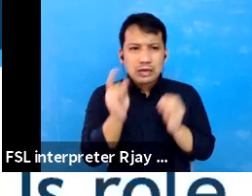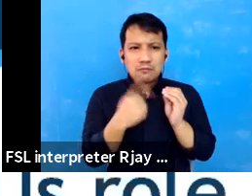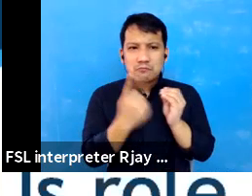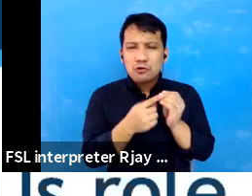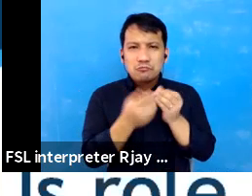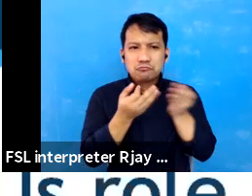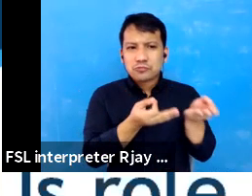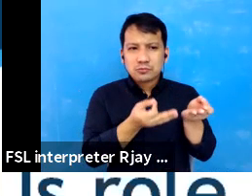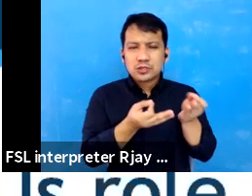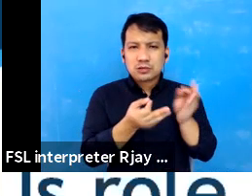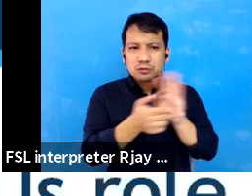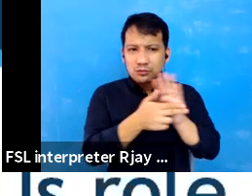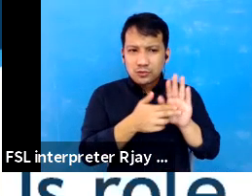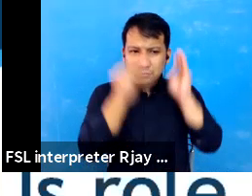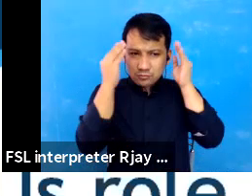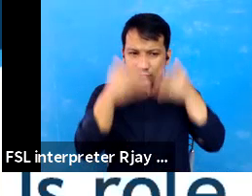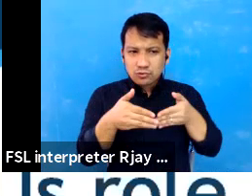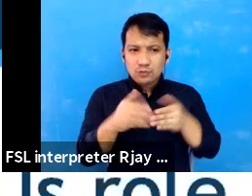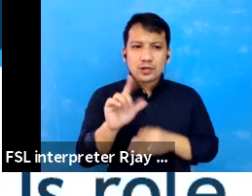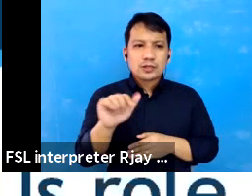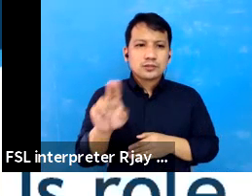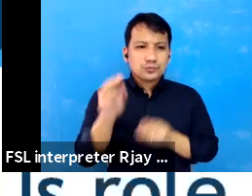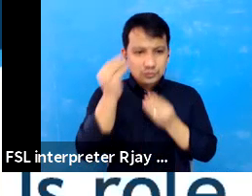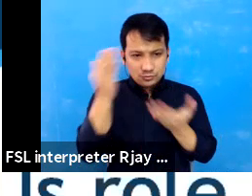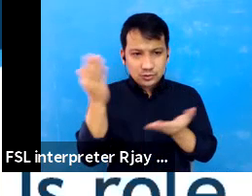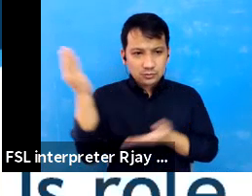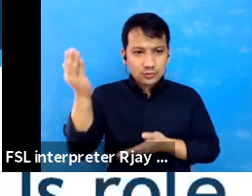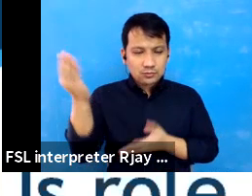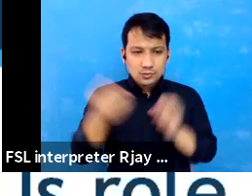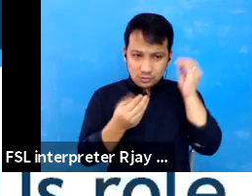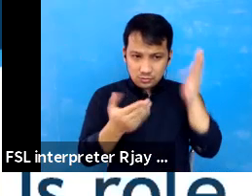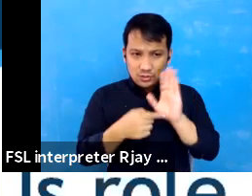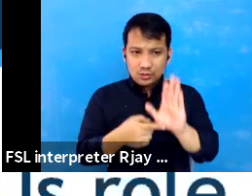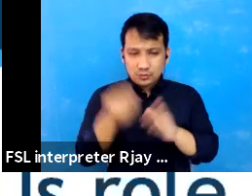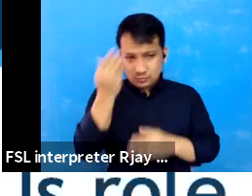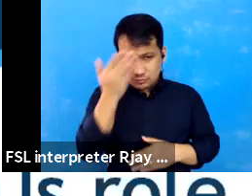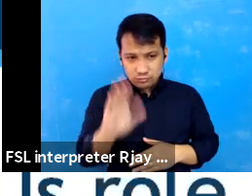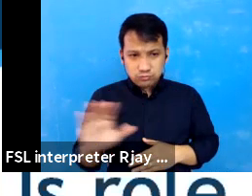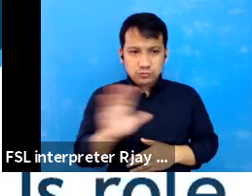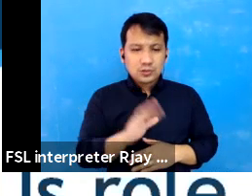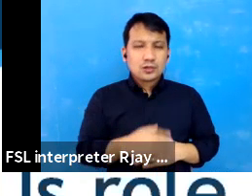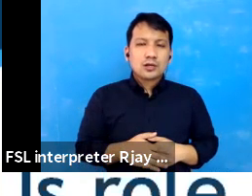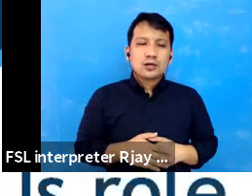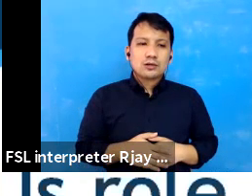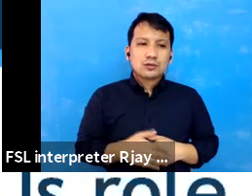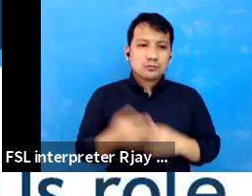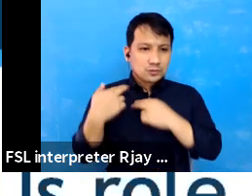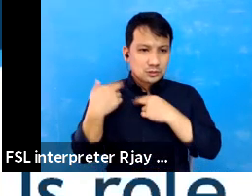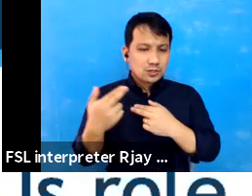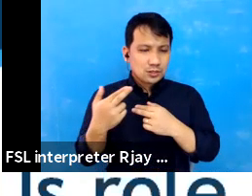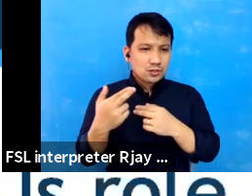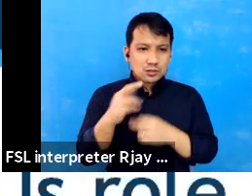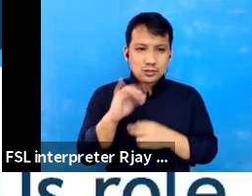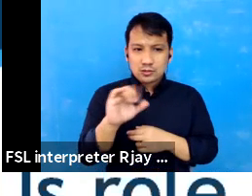let me highlight this role that the LGU has presented today. Yung role nila being that of an